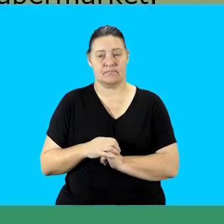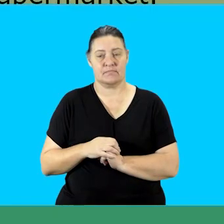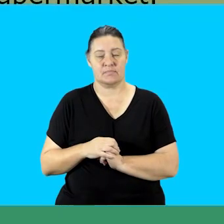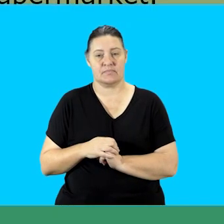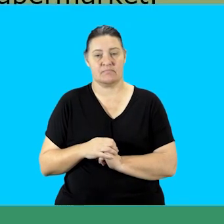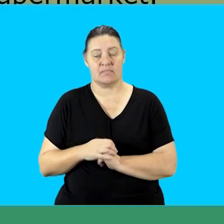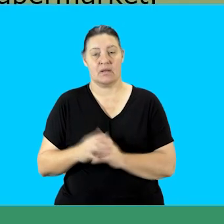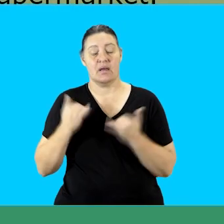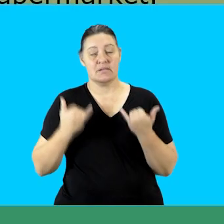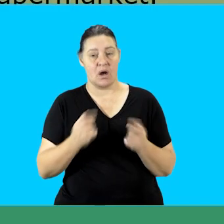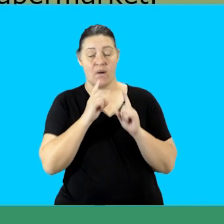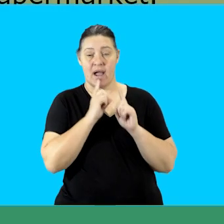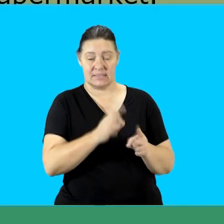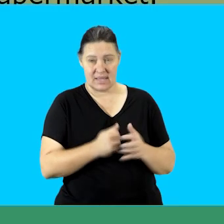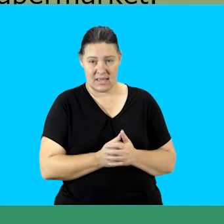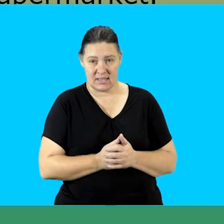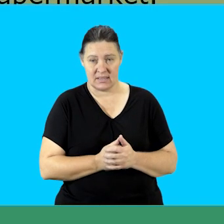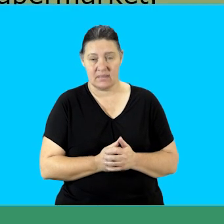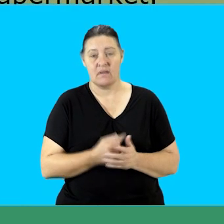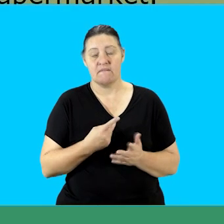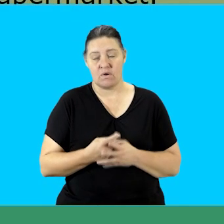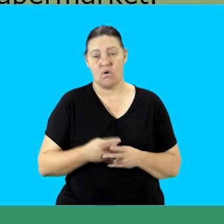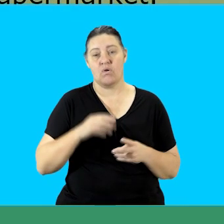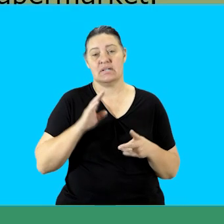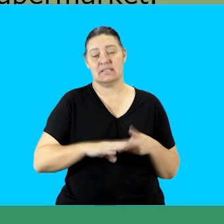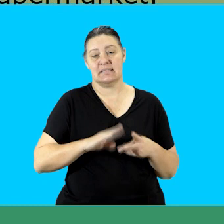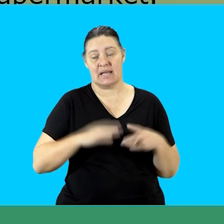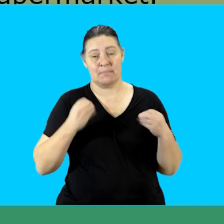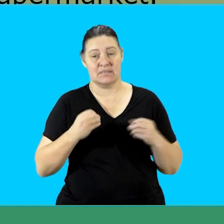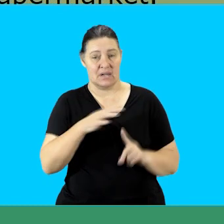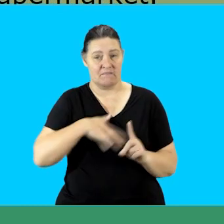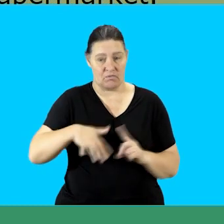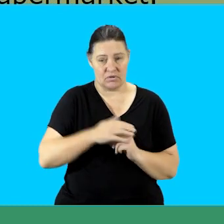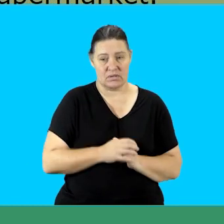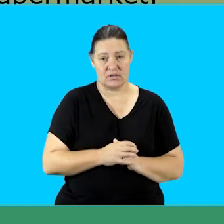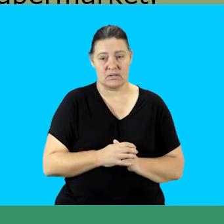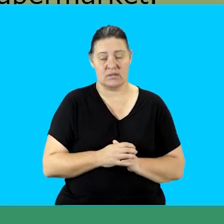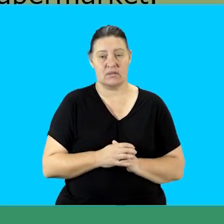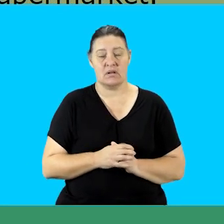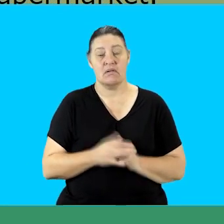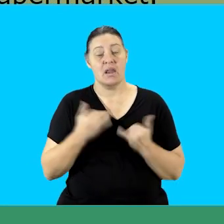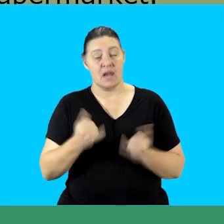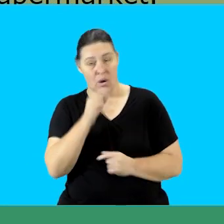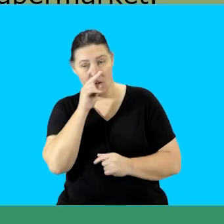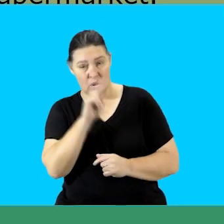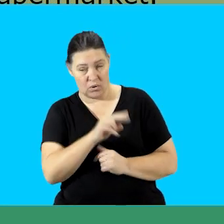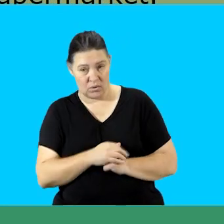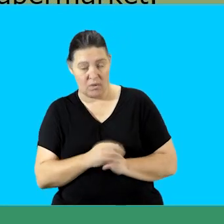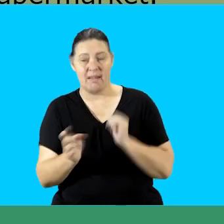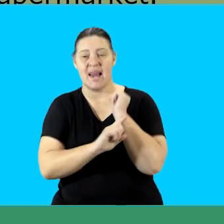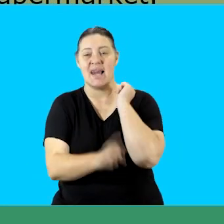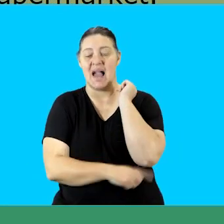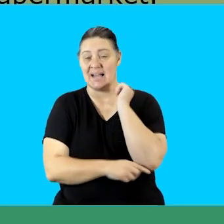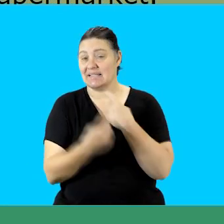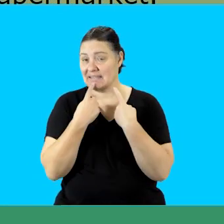is a motivation of our macro environment. Now, here's the answer for our second business environment, which